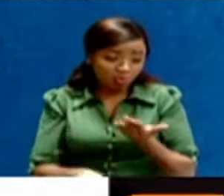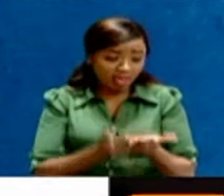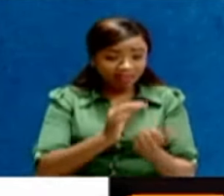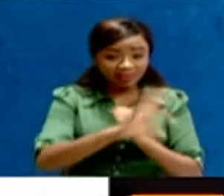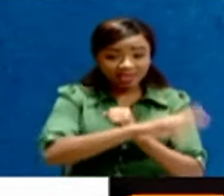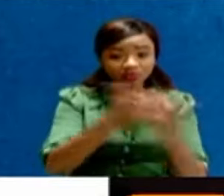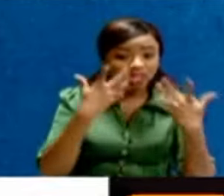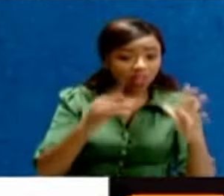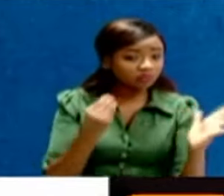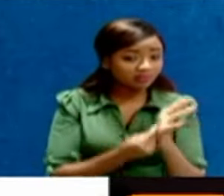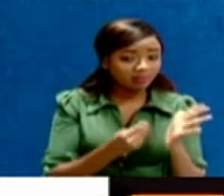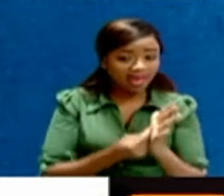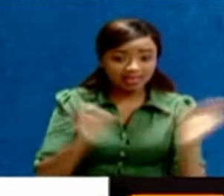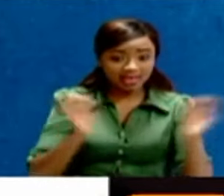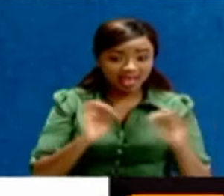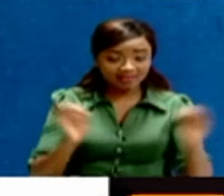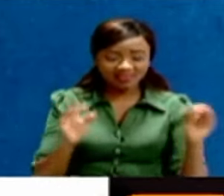Kang'ata formula is because